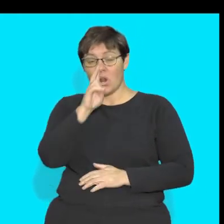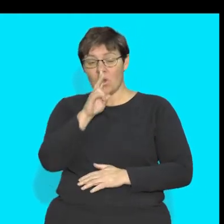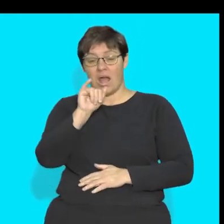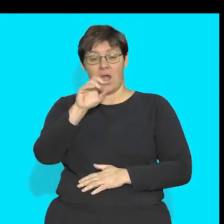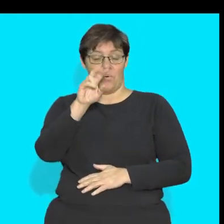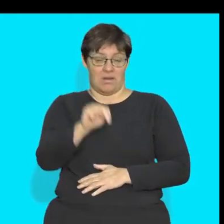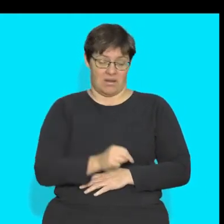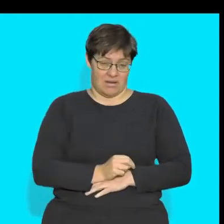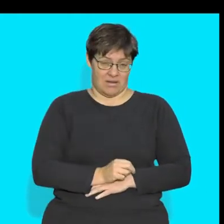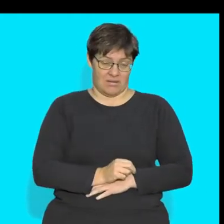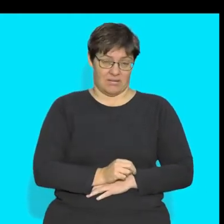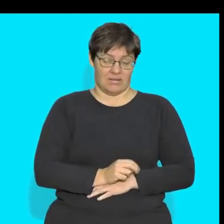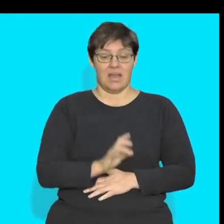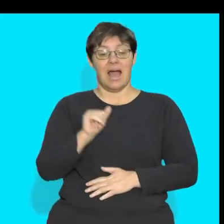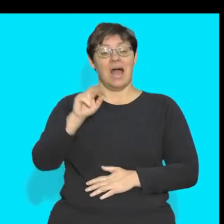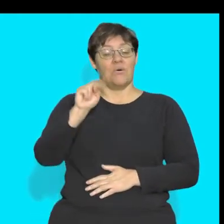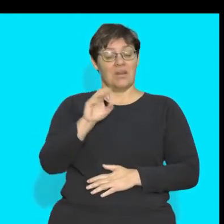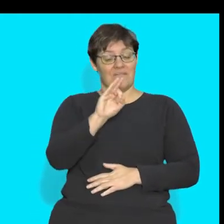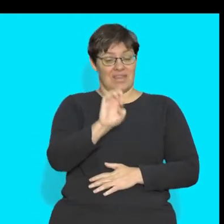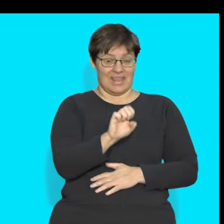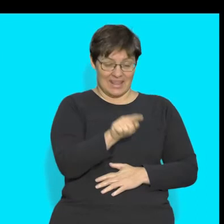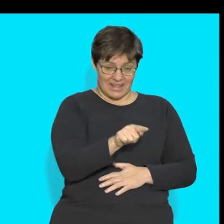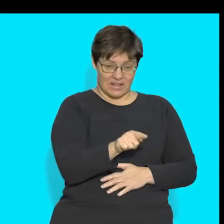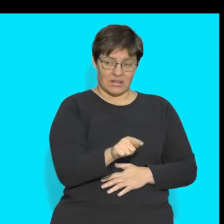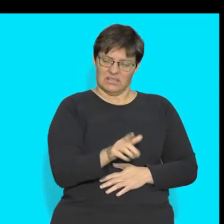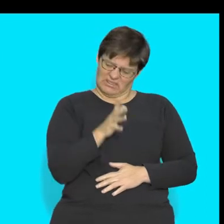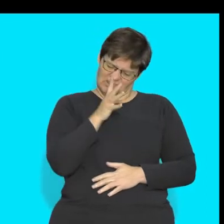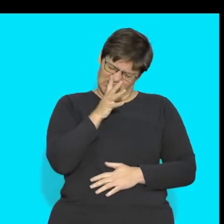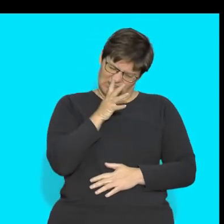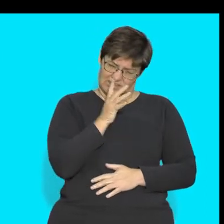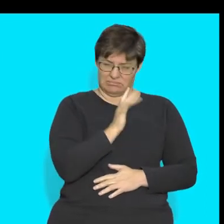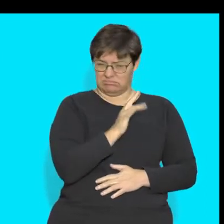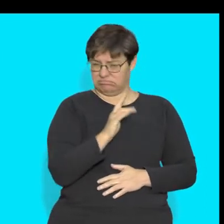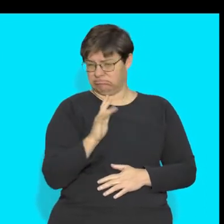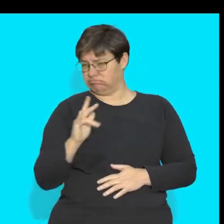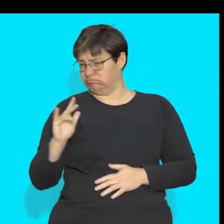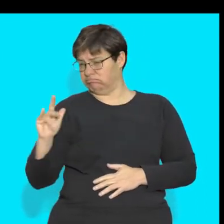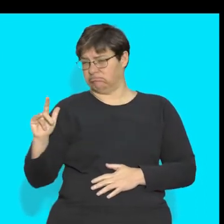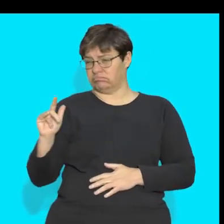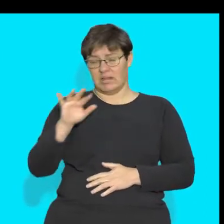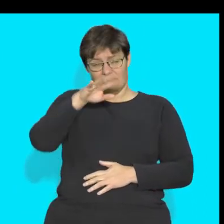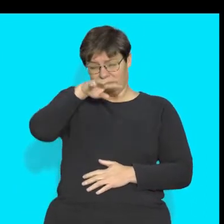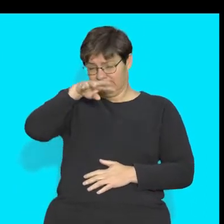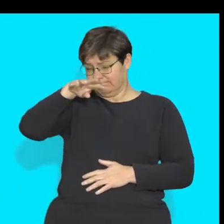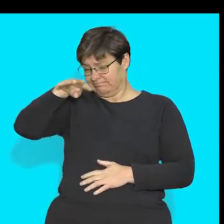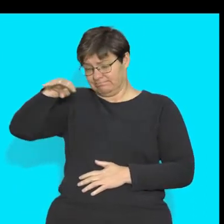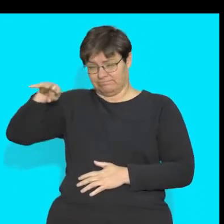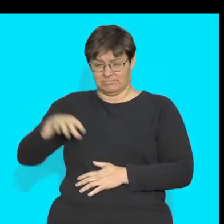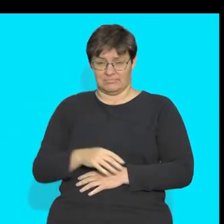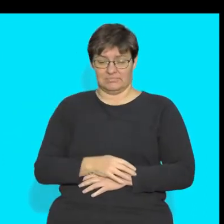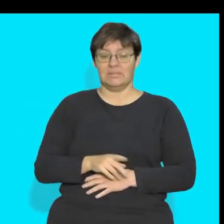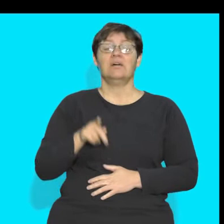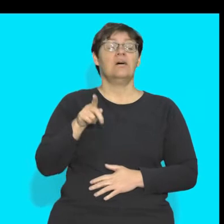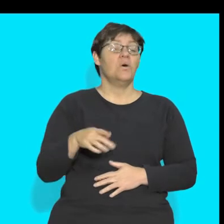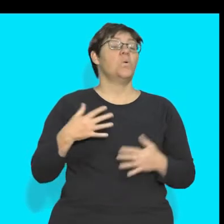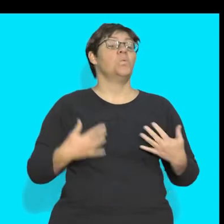at iron. Iron's got lots of colors. Lots and lots and lots.